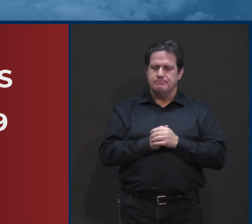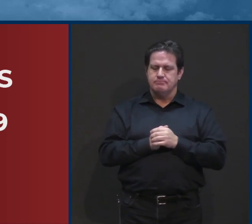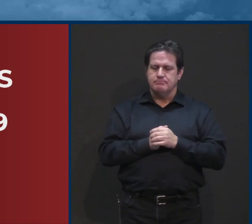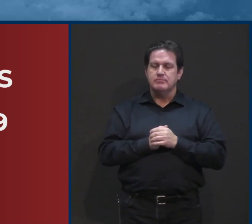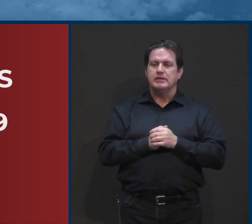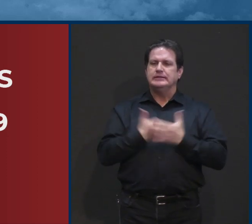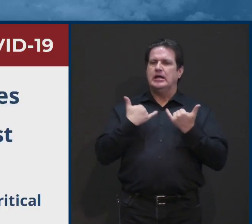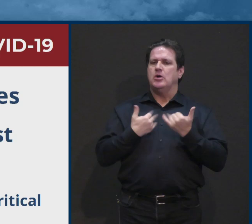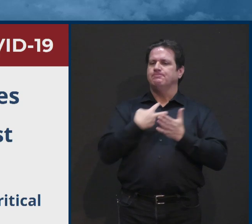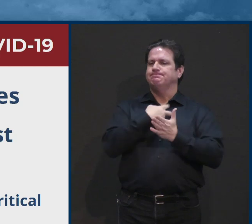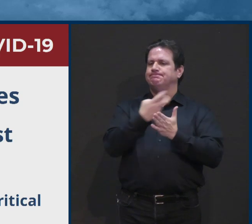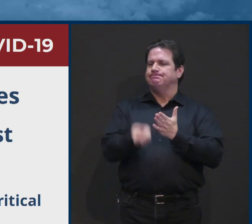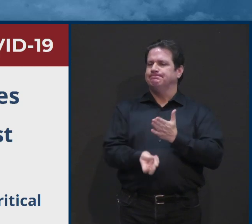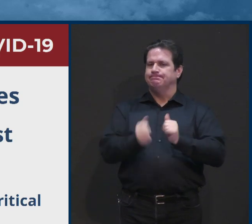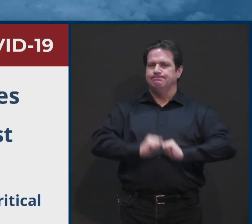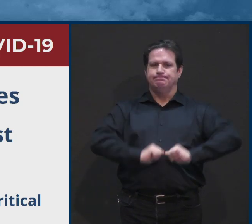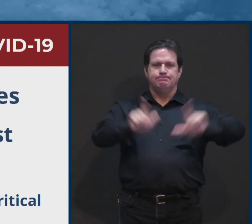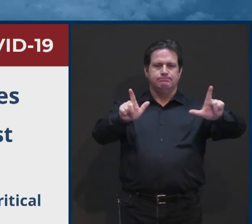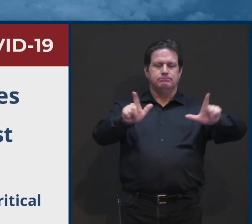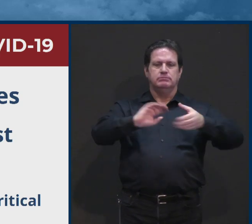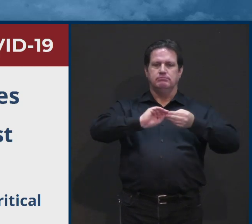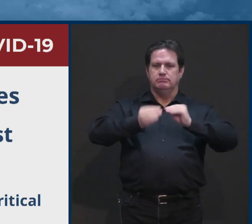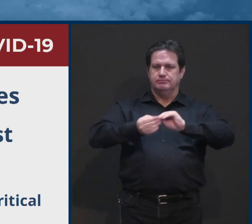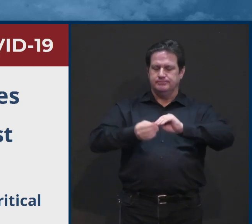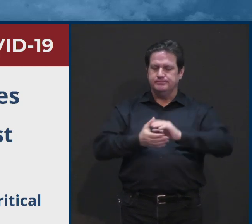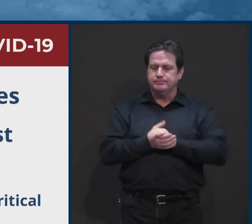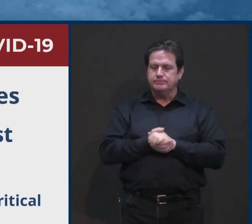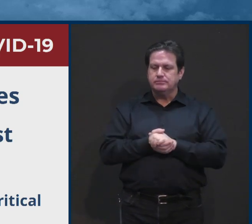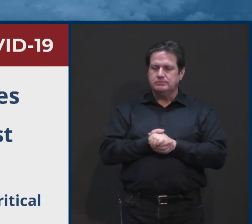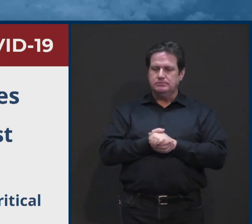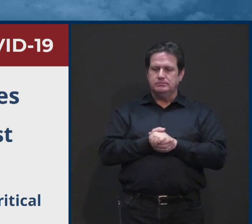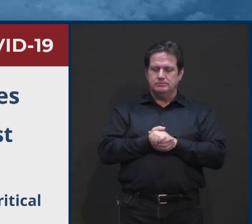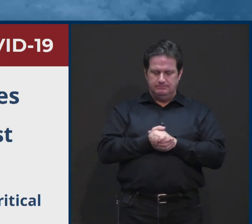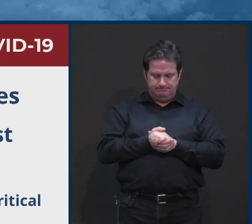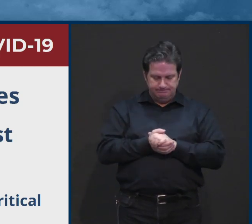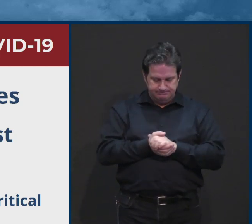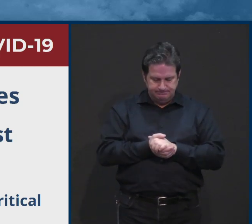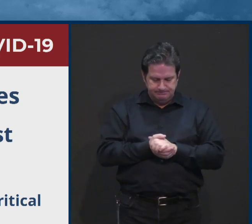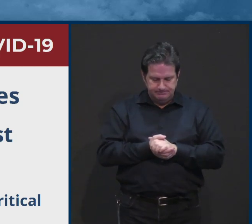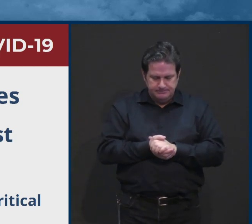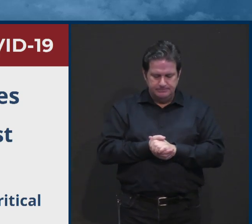So let's go to the slides. Let's go to the dashboard.